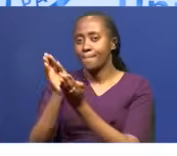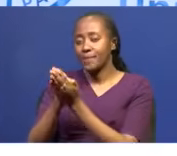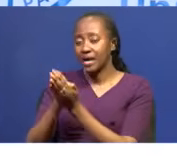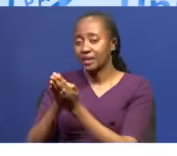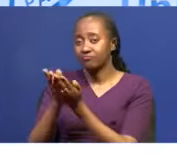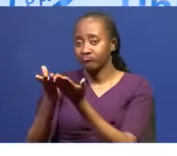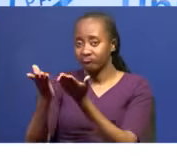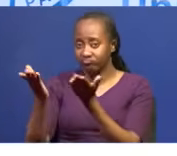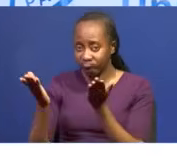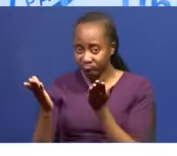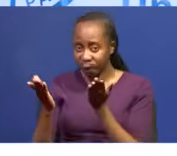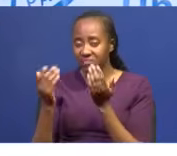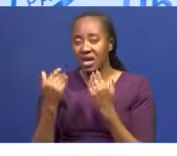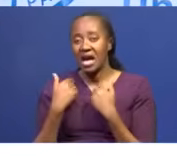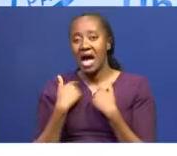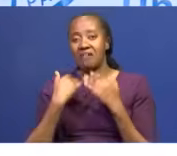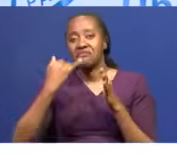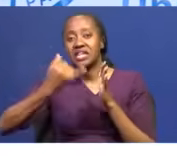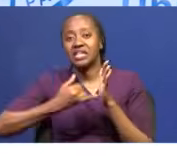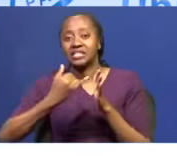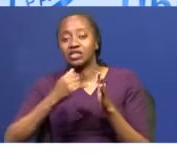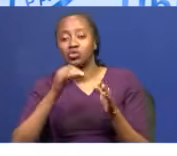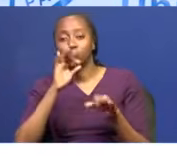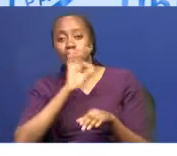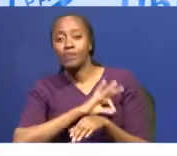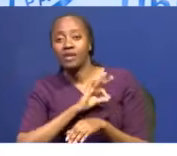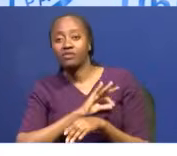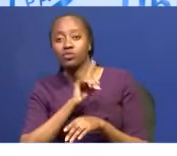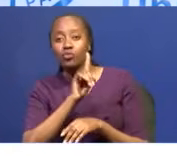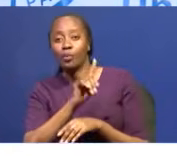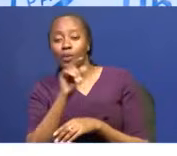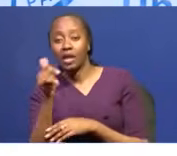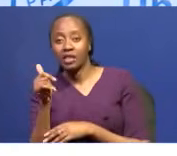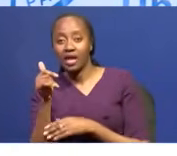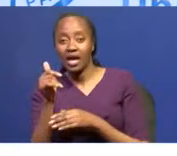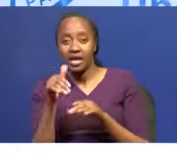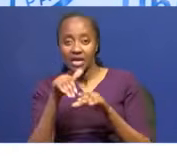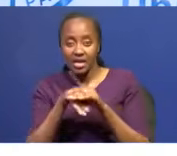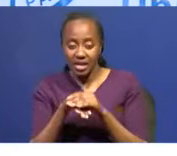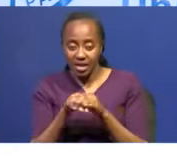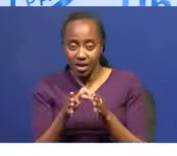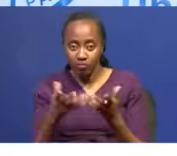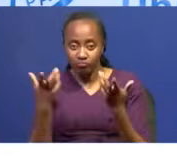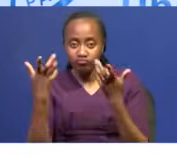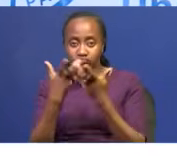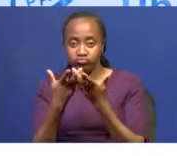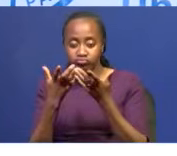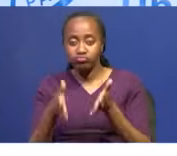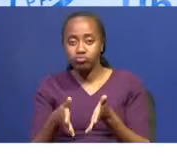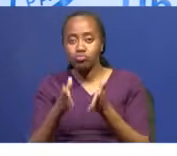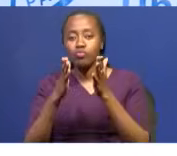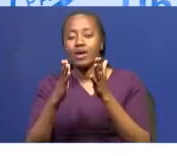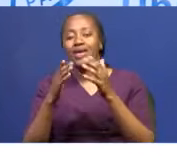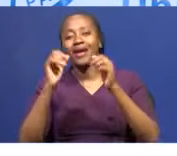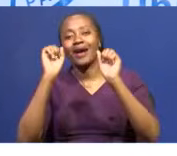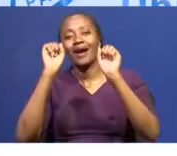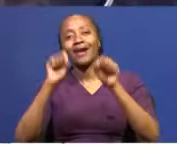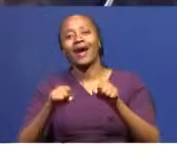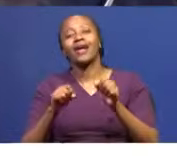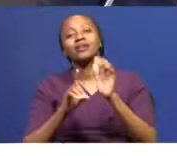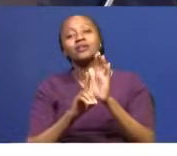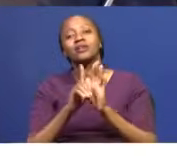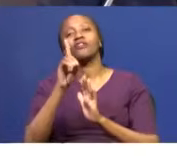industries that can benefit from each other in a symbiotic way are aggregated together and